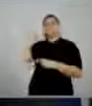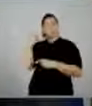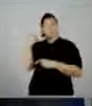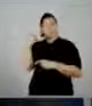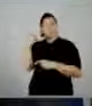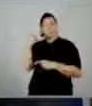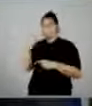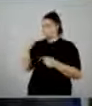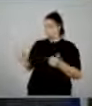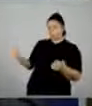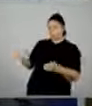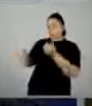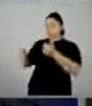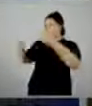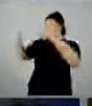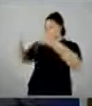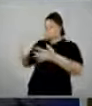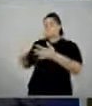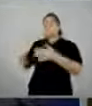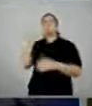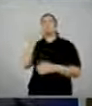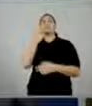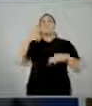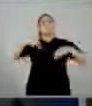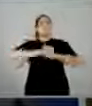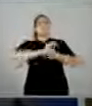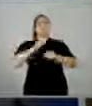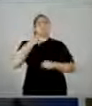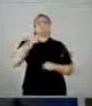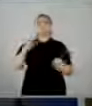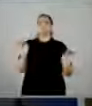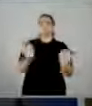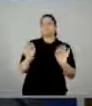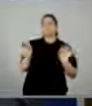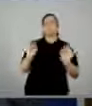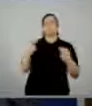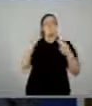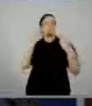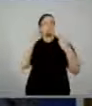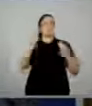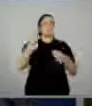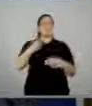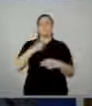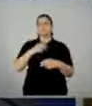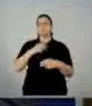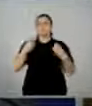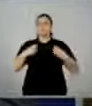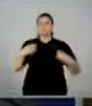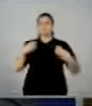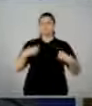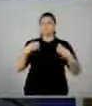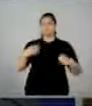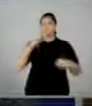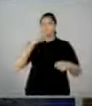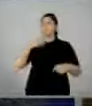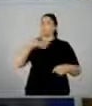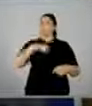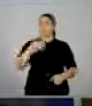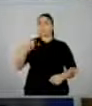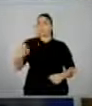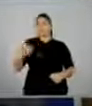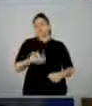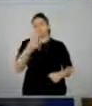we weren't in a pandemic? No, we're not really breaking away from precedent. It's perhaps not well known, but many vaccines are